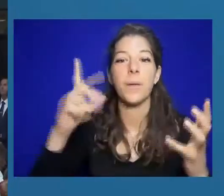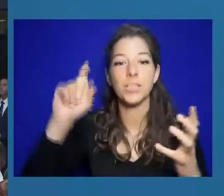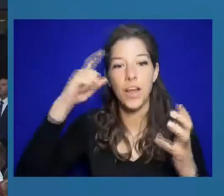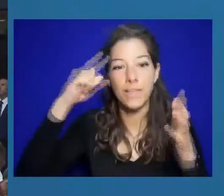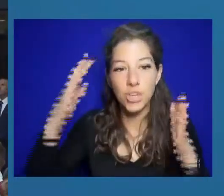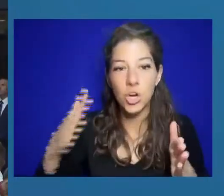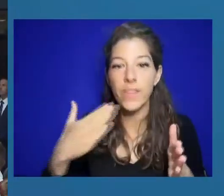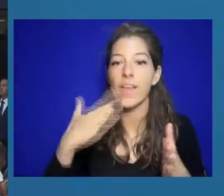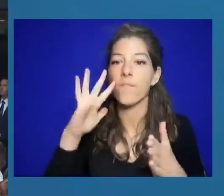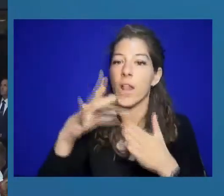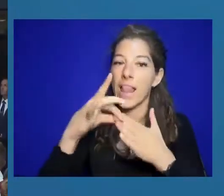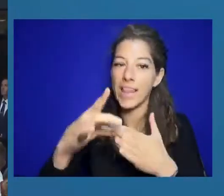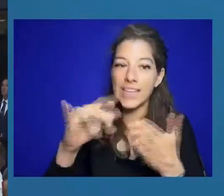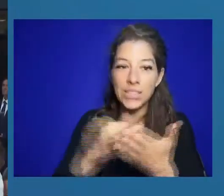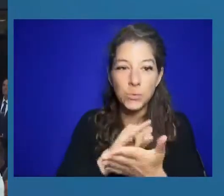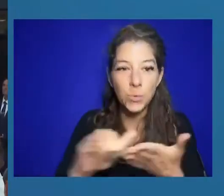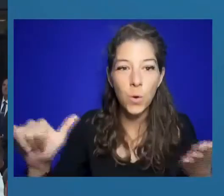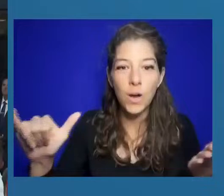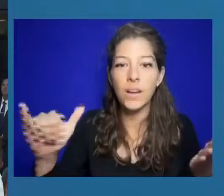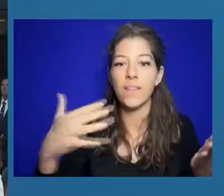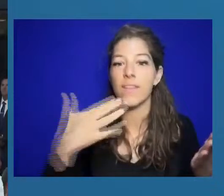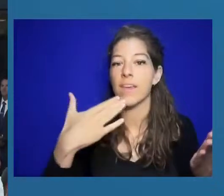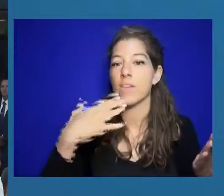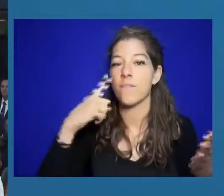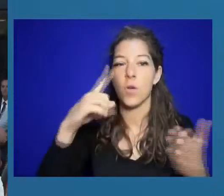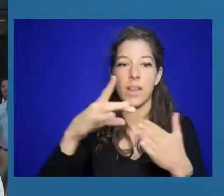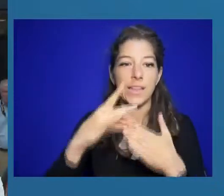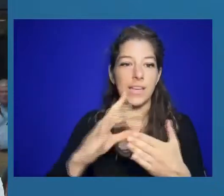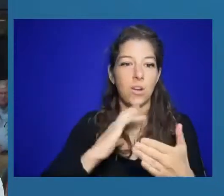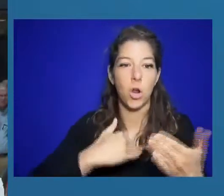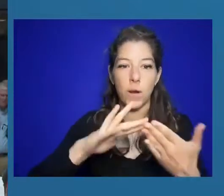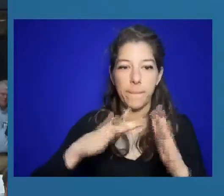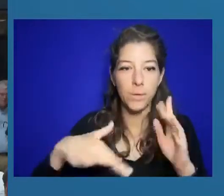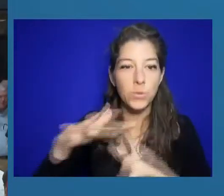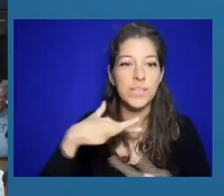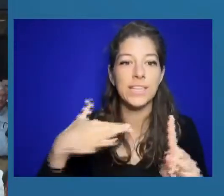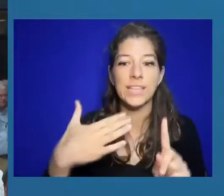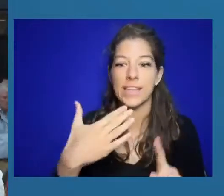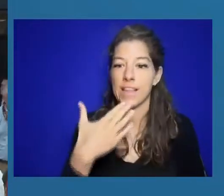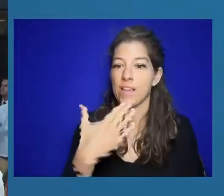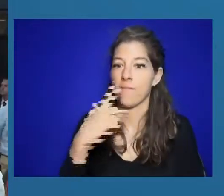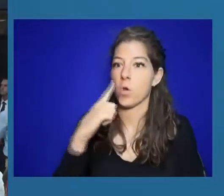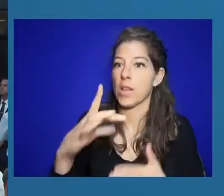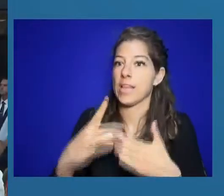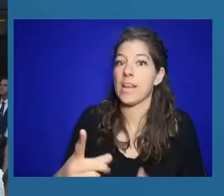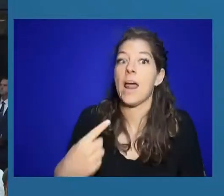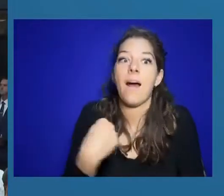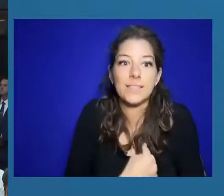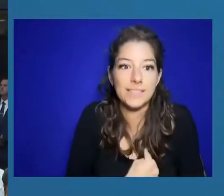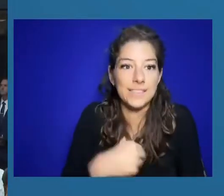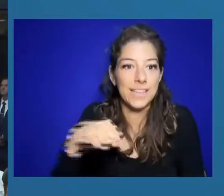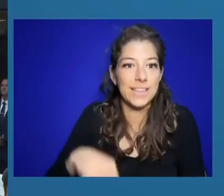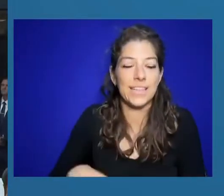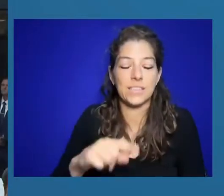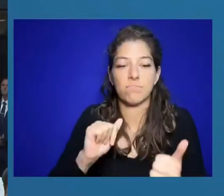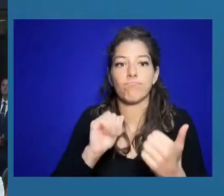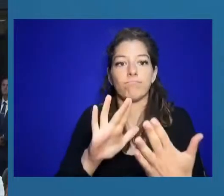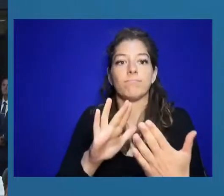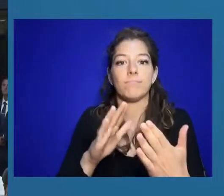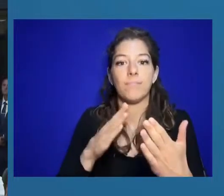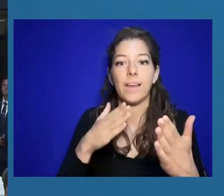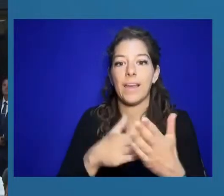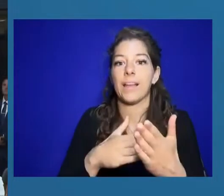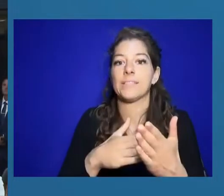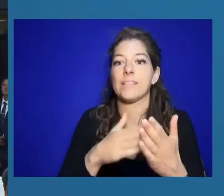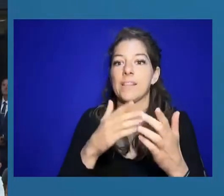for leading New York. Thank you for leading our community, and thank you for leading us in this fight against the big, ugly